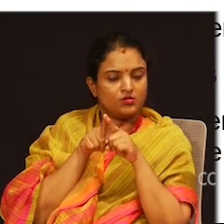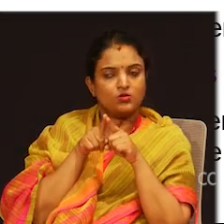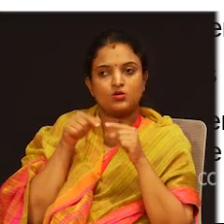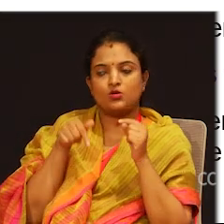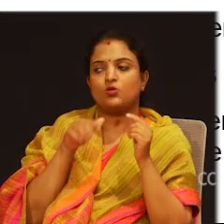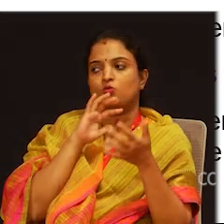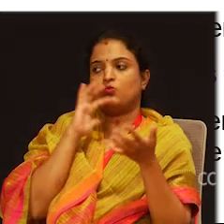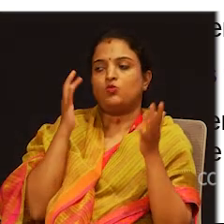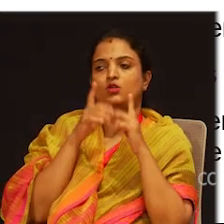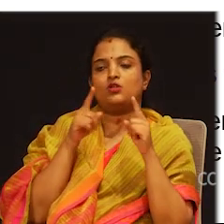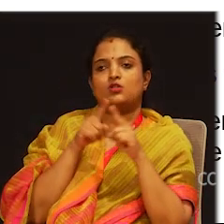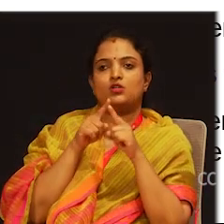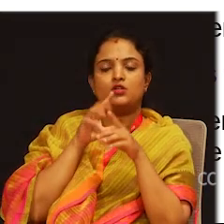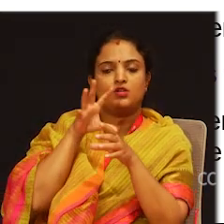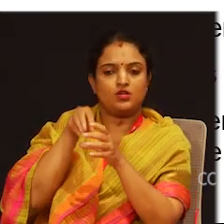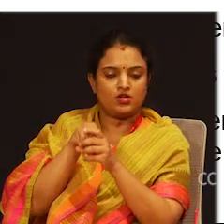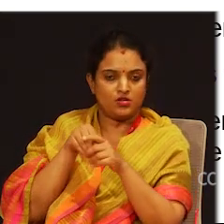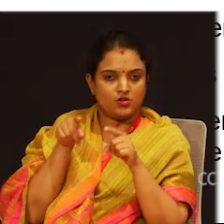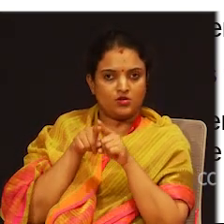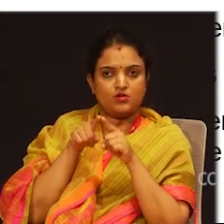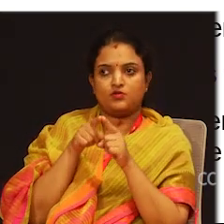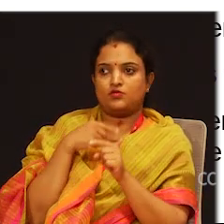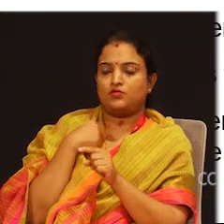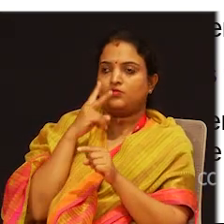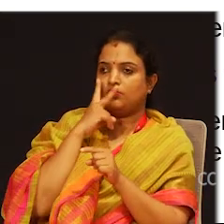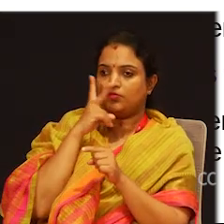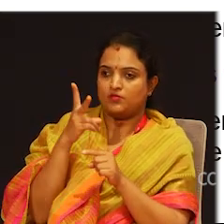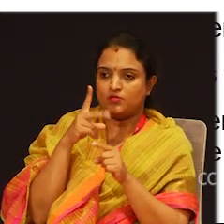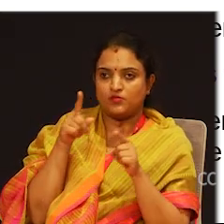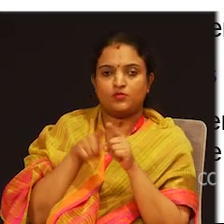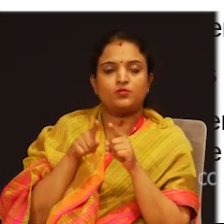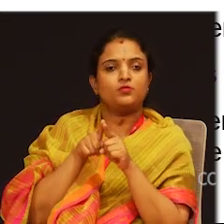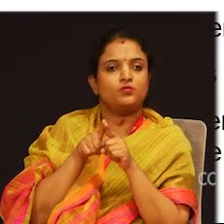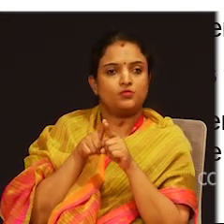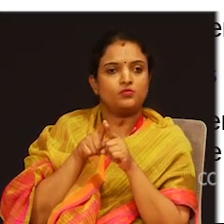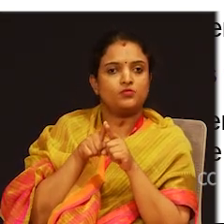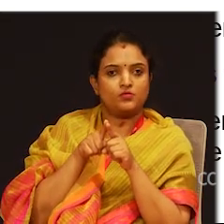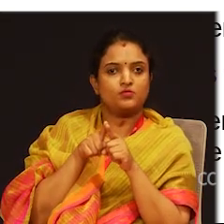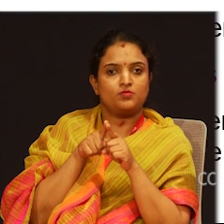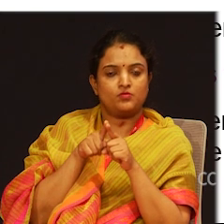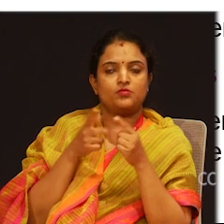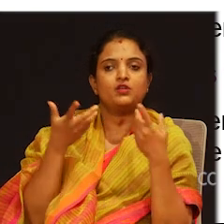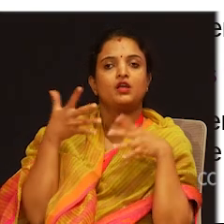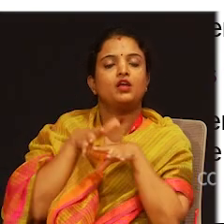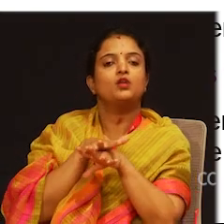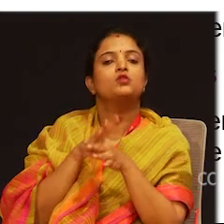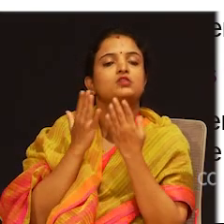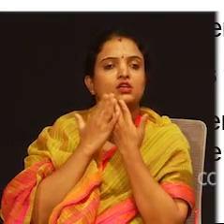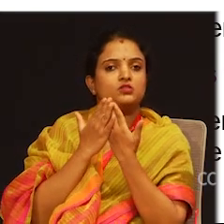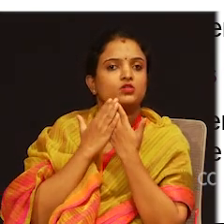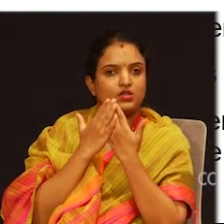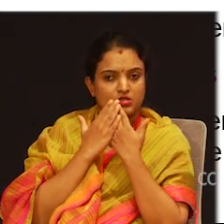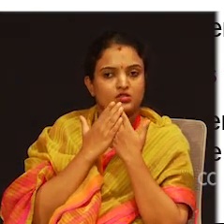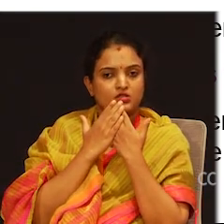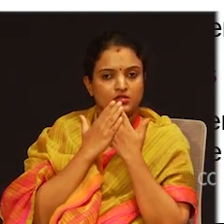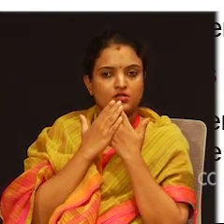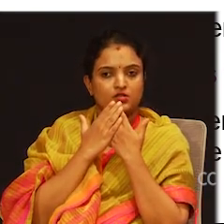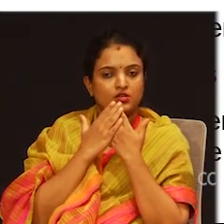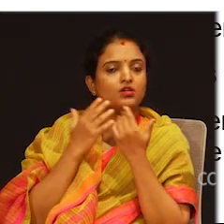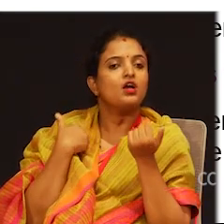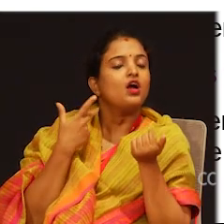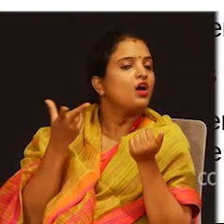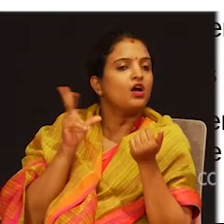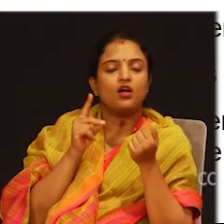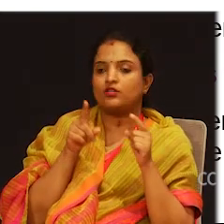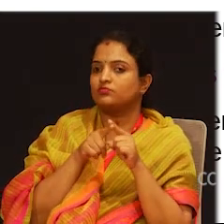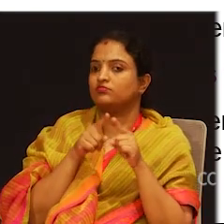world over we are screaming for promoting inclusive education. Again, it will not arrive